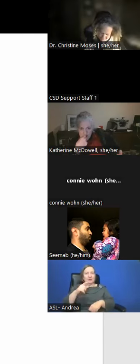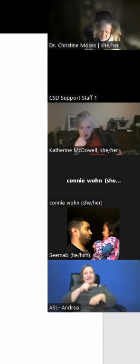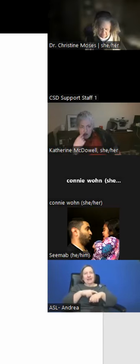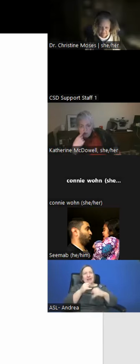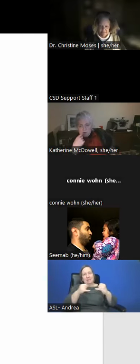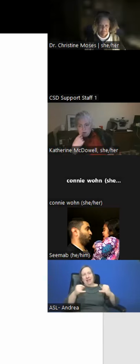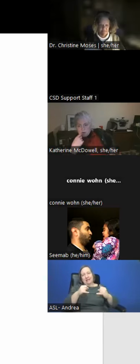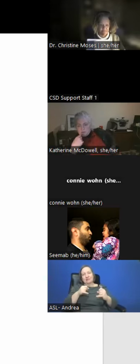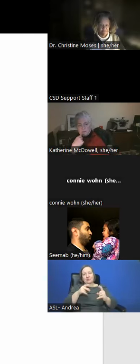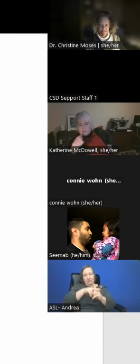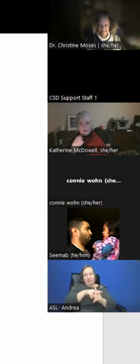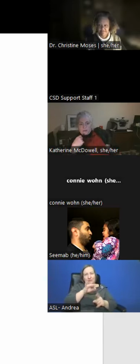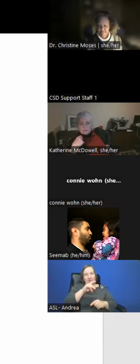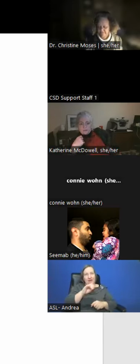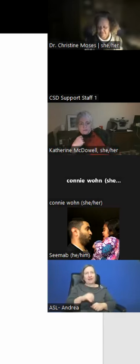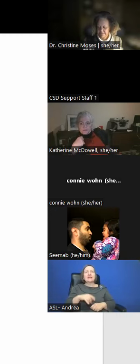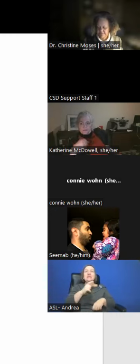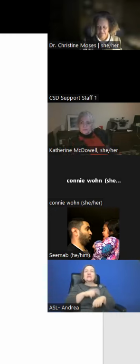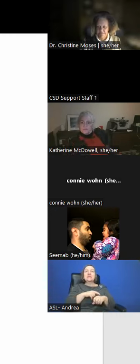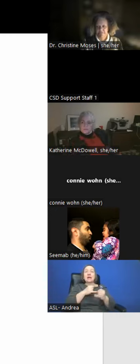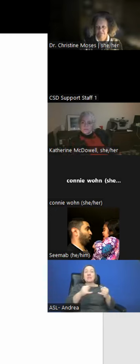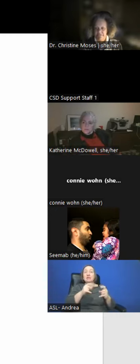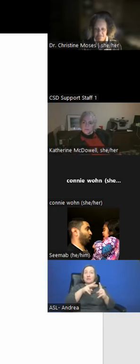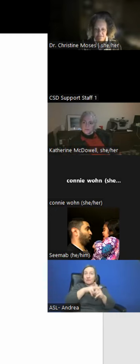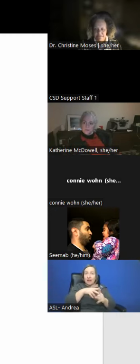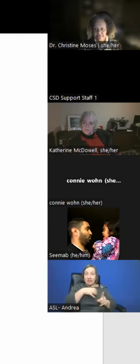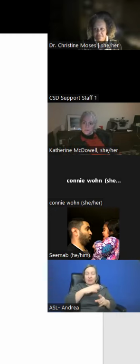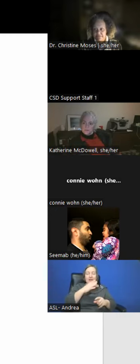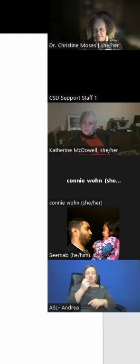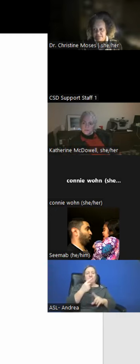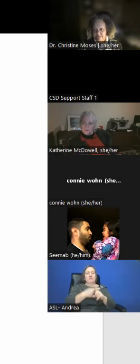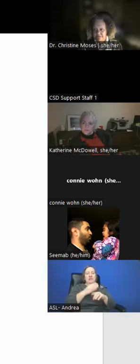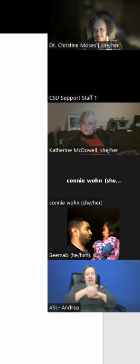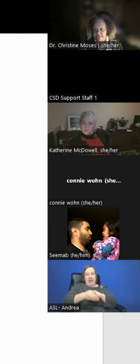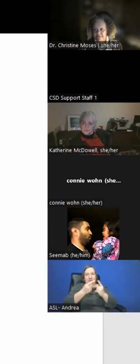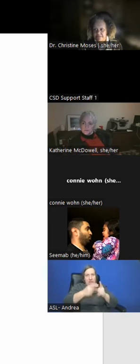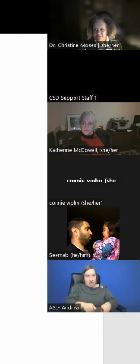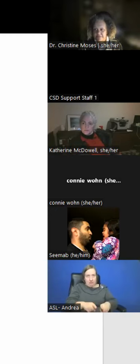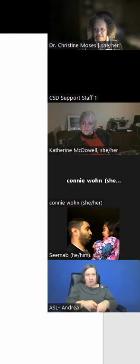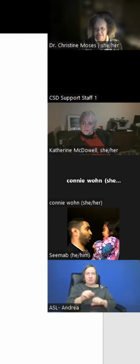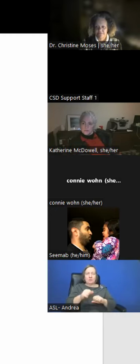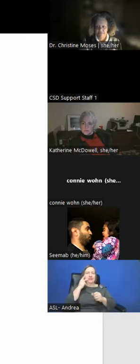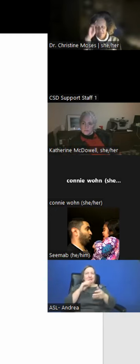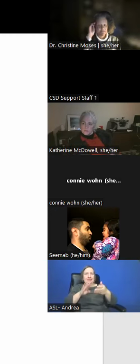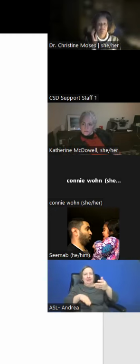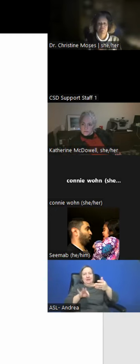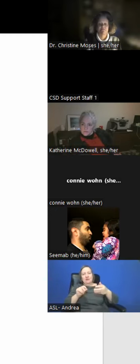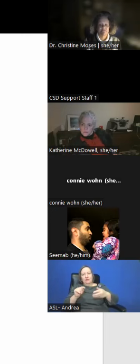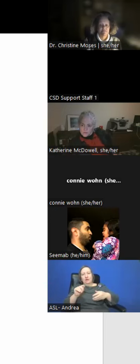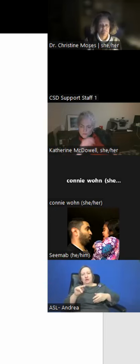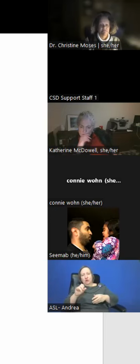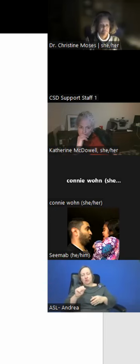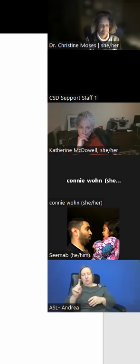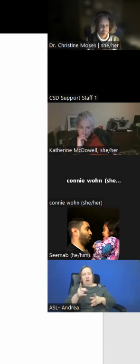file. The timeline to file a complaint shall be 12 months after the incident. And that's something you can see in the footnotes where we pulled that 12 months